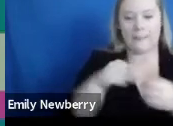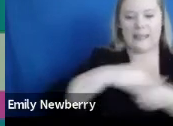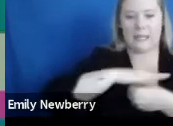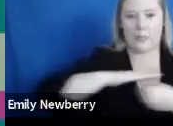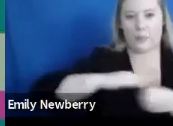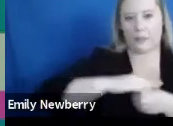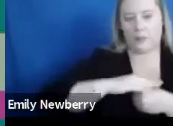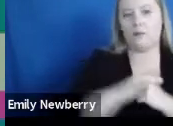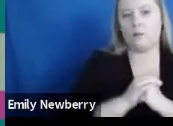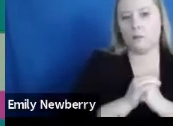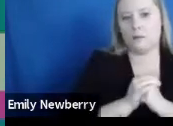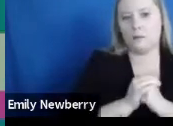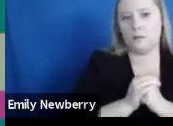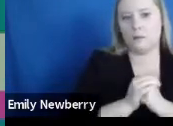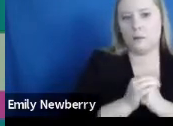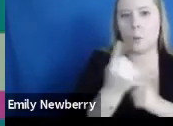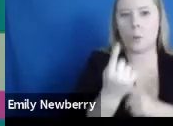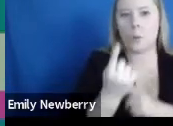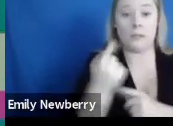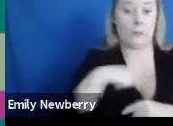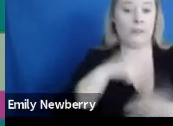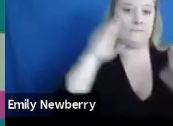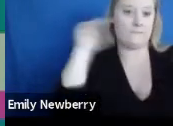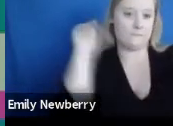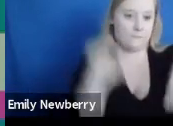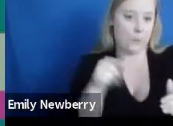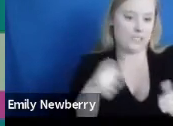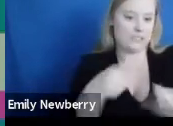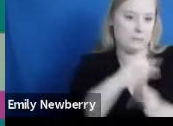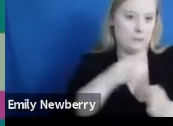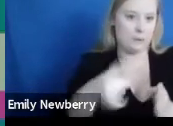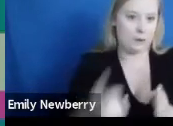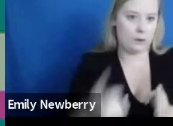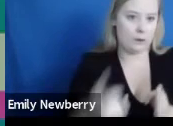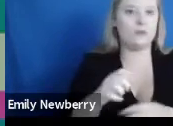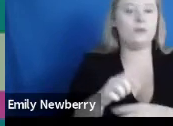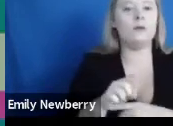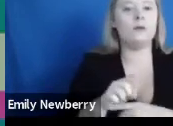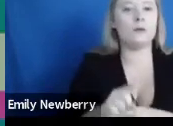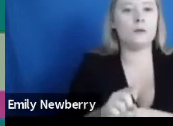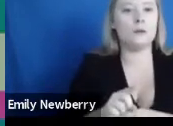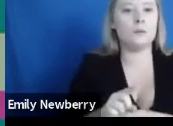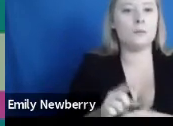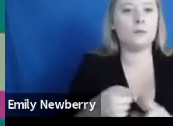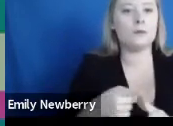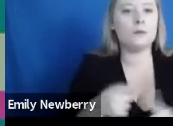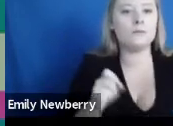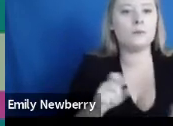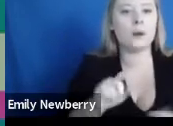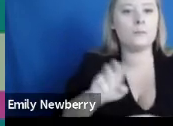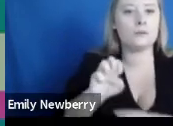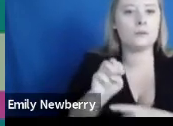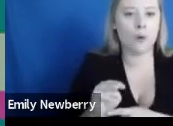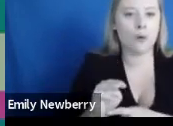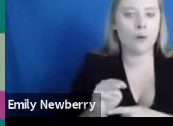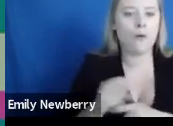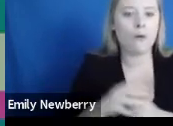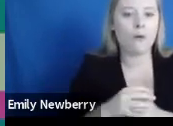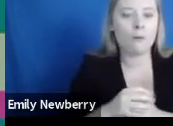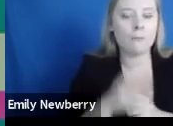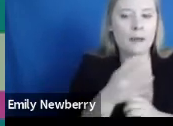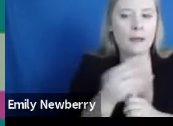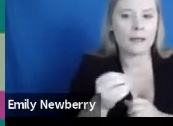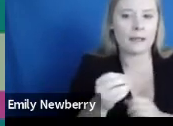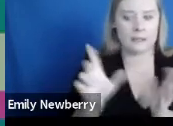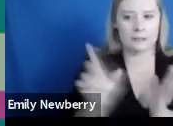The one that we focused on for this project was the one by Thomas Engler, and it came out in